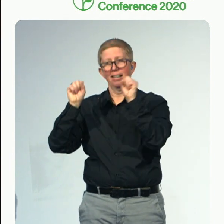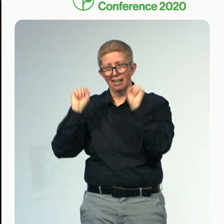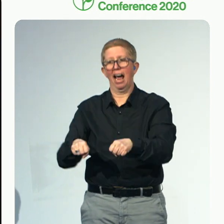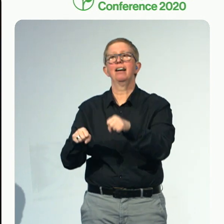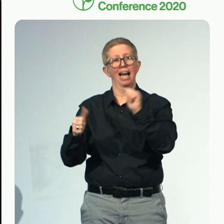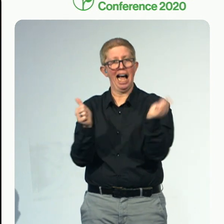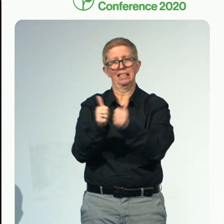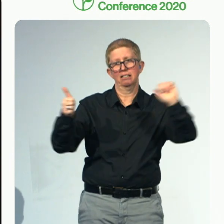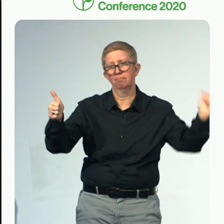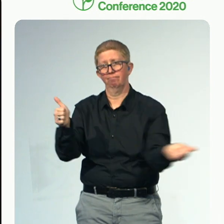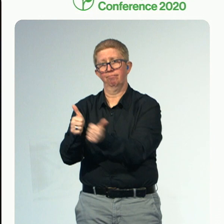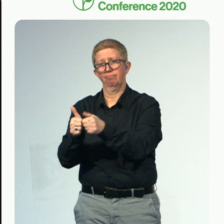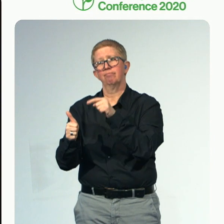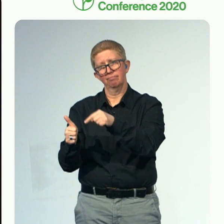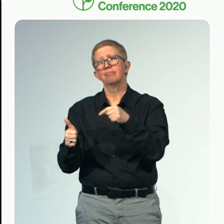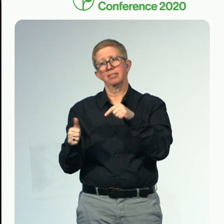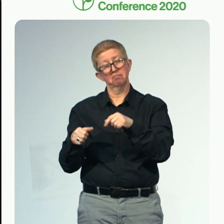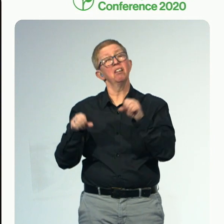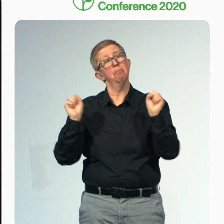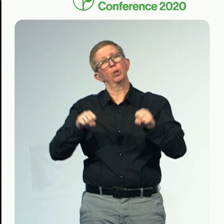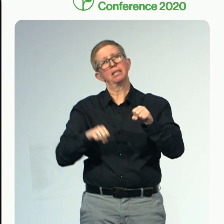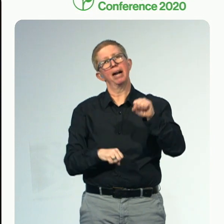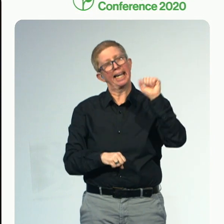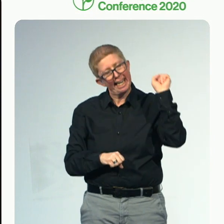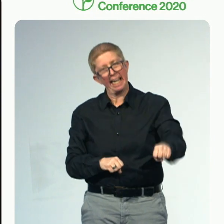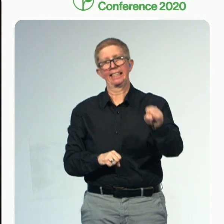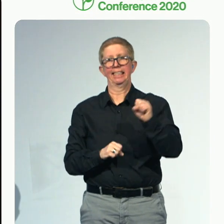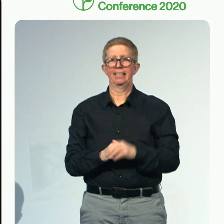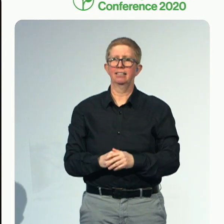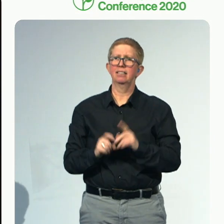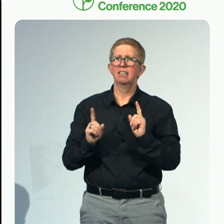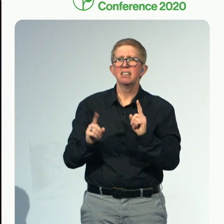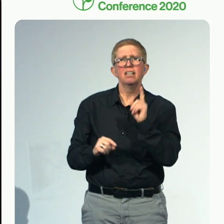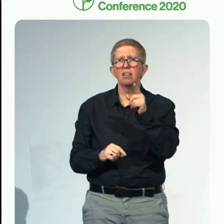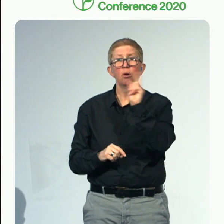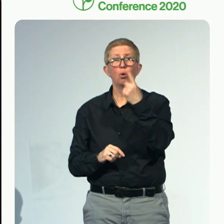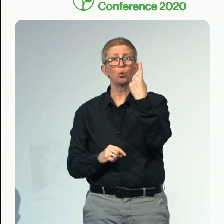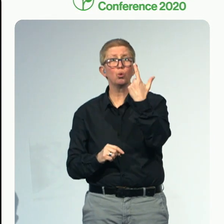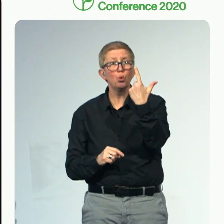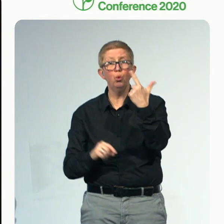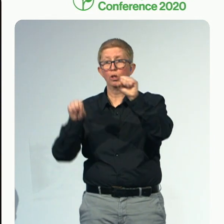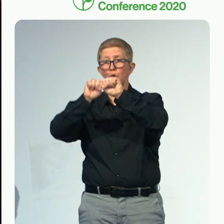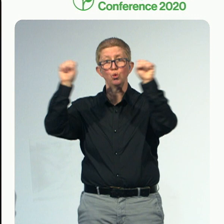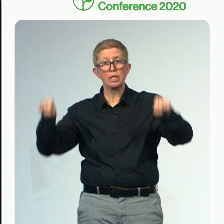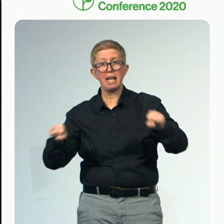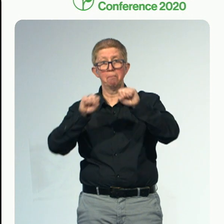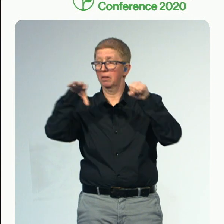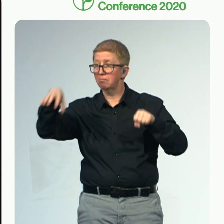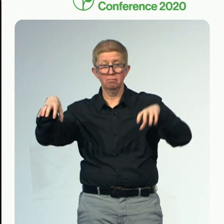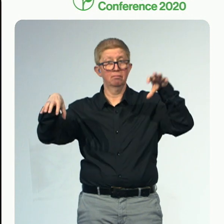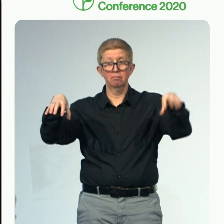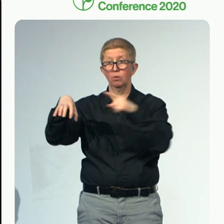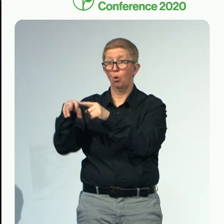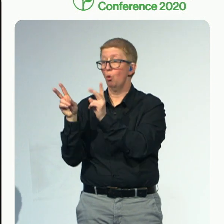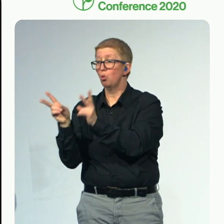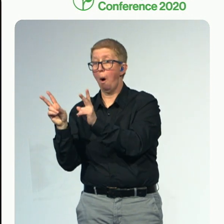say, no longer two systems, but the existing special education units in our system, they